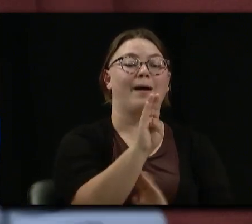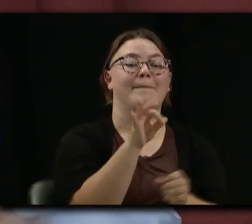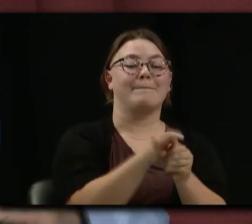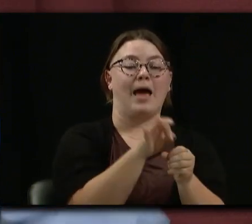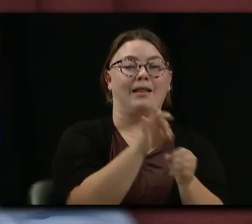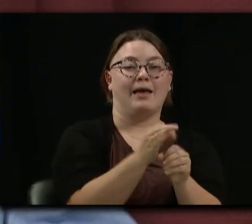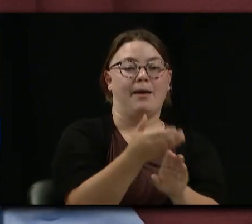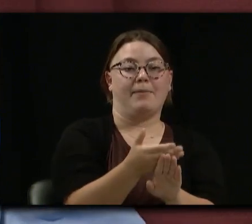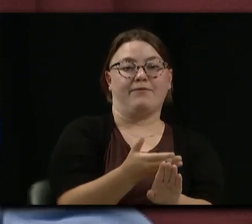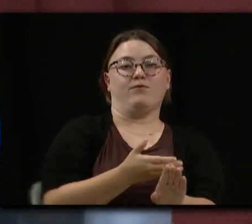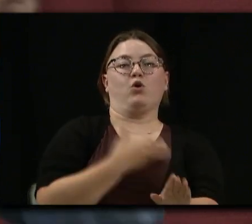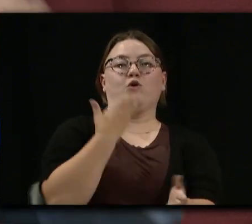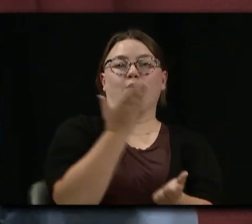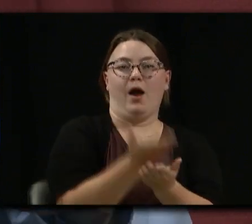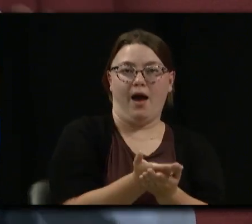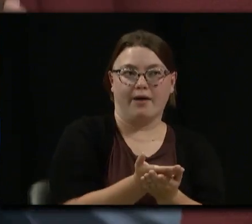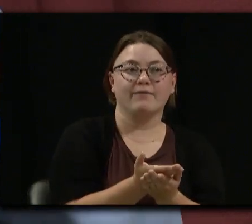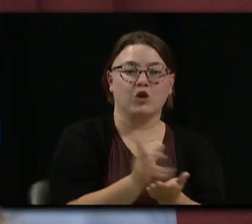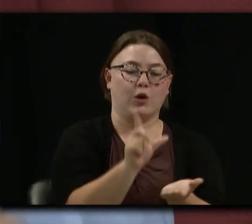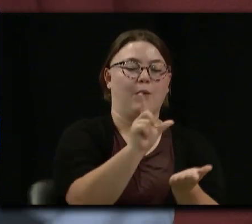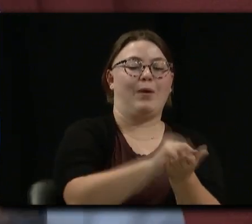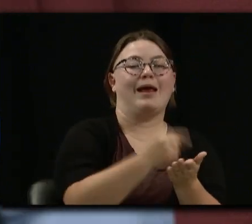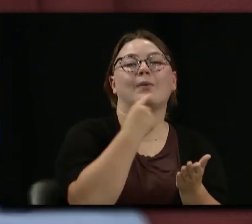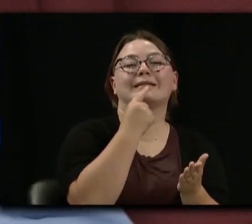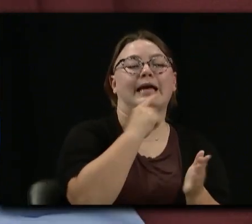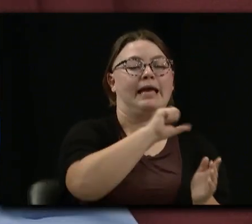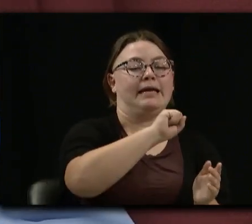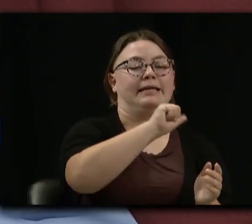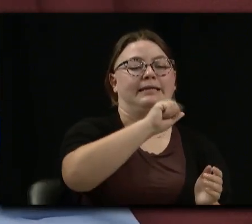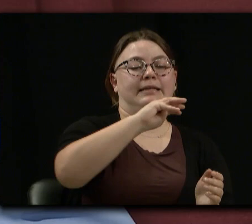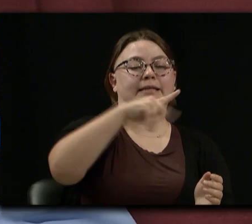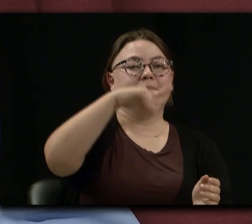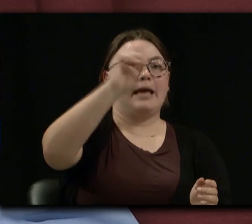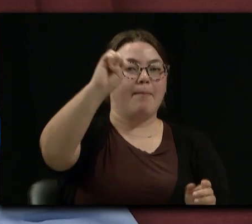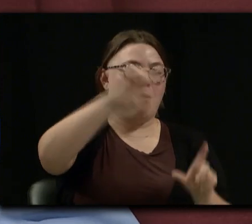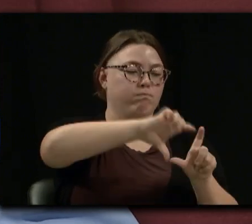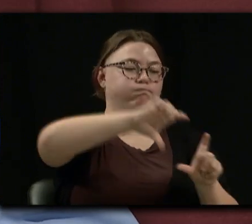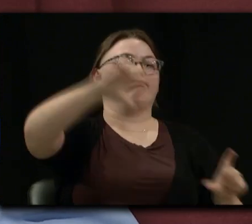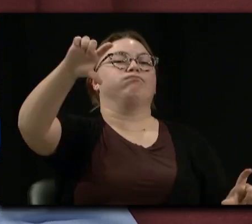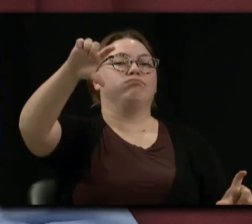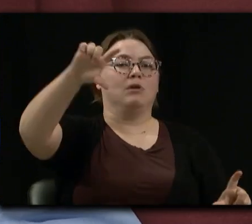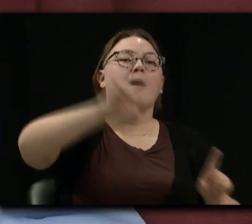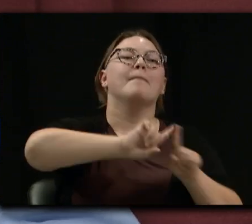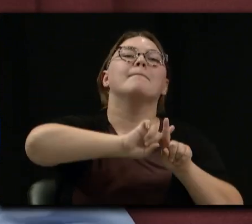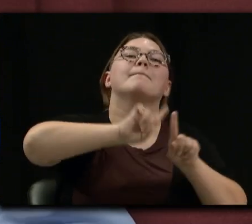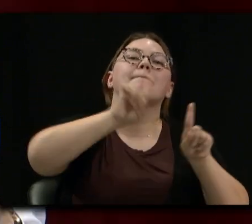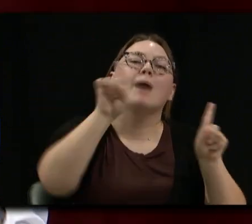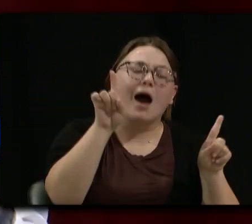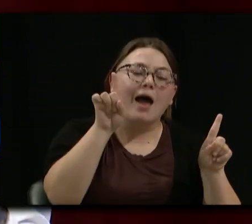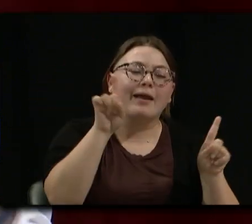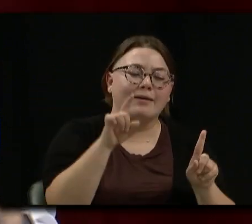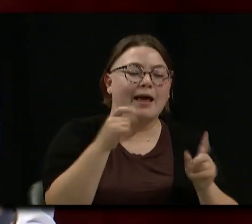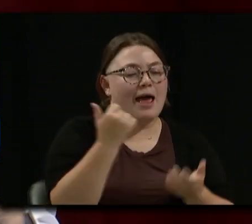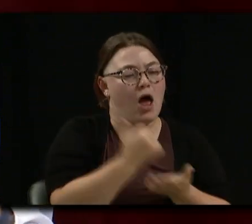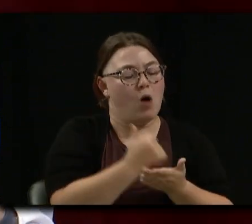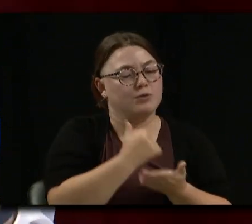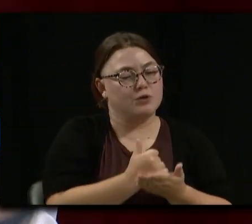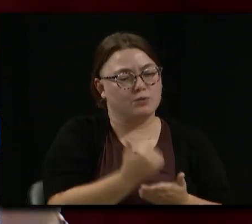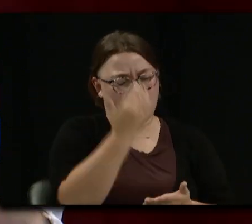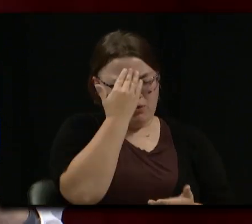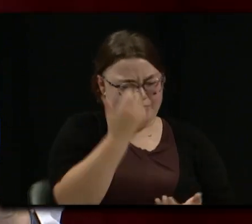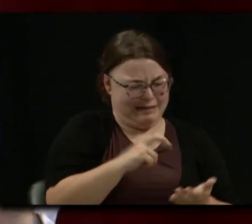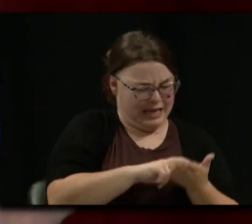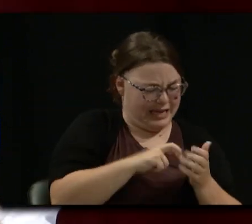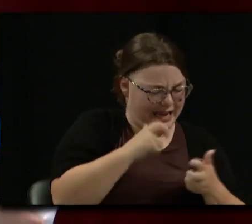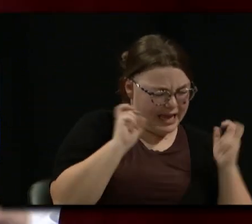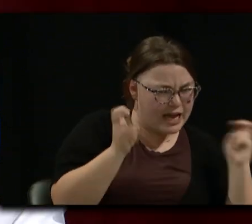come, and you can print that out. It'll say sample on it, of course, but you can print that out and go over it with yourself. And that helps a lot when you're trying to think through, what does this issue mean, and